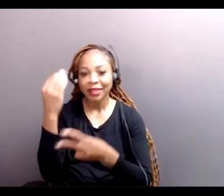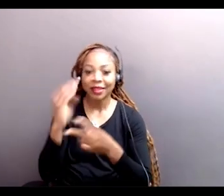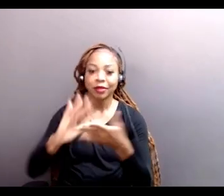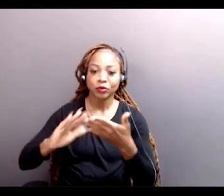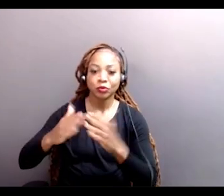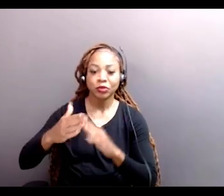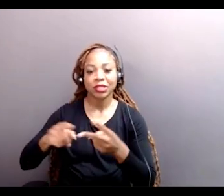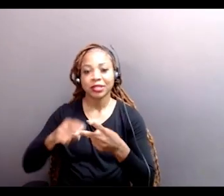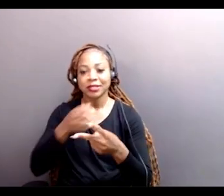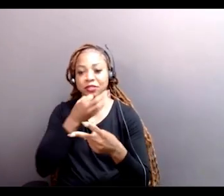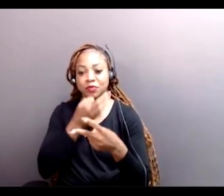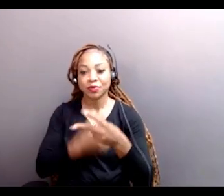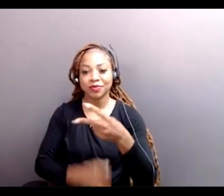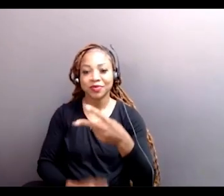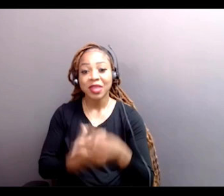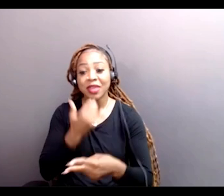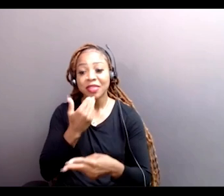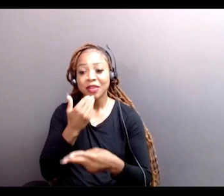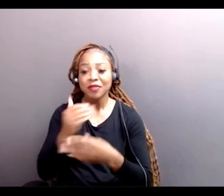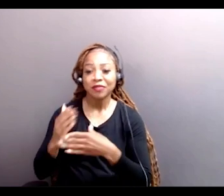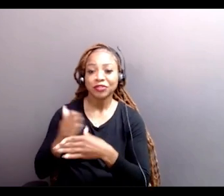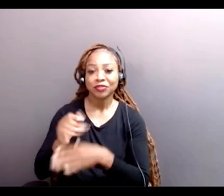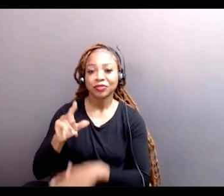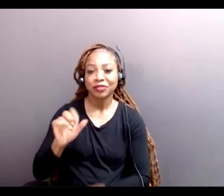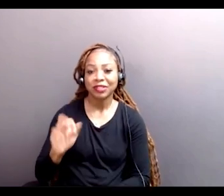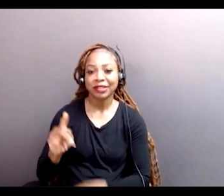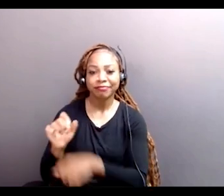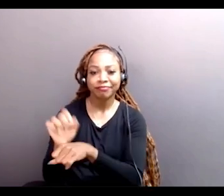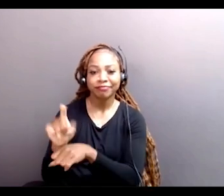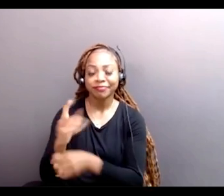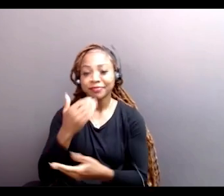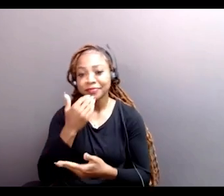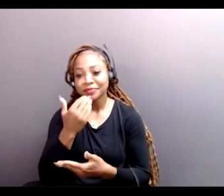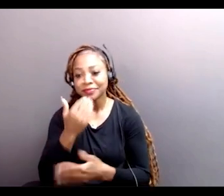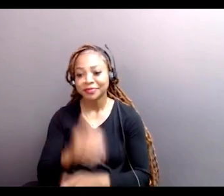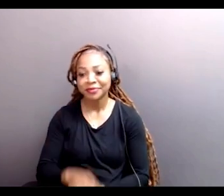thanks for sharing that link. Appreciate it.